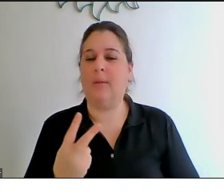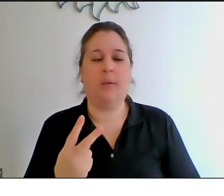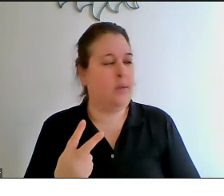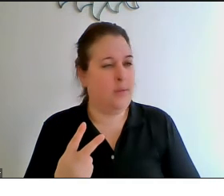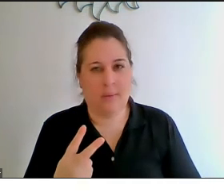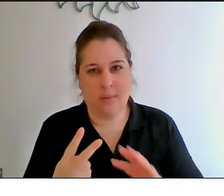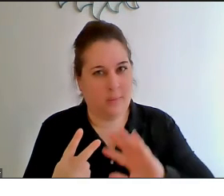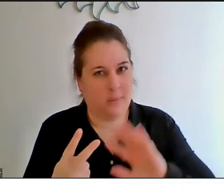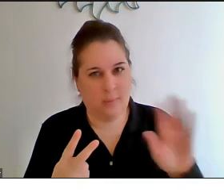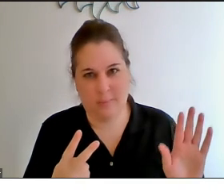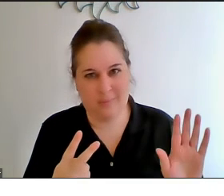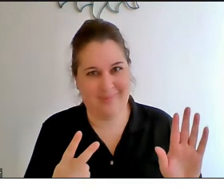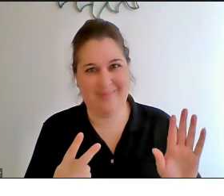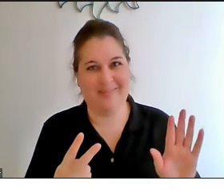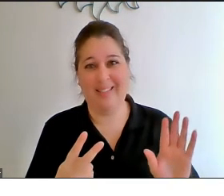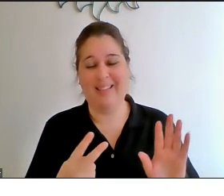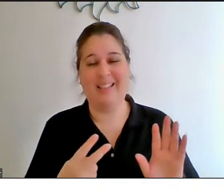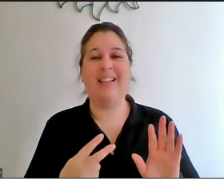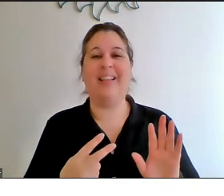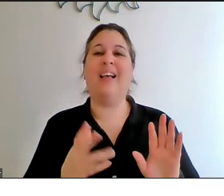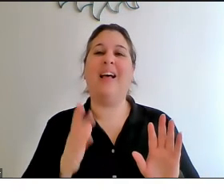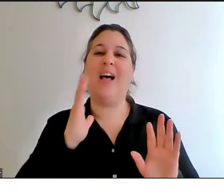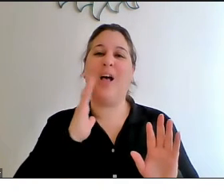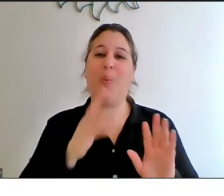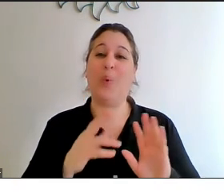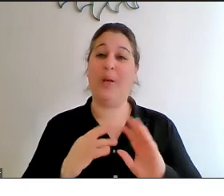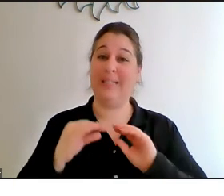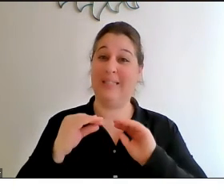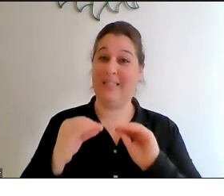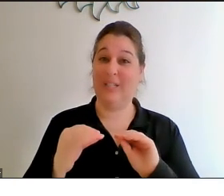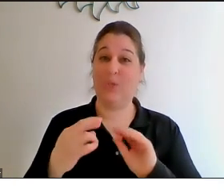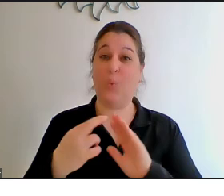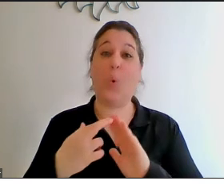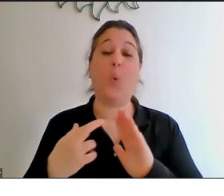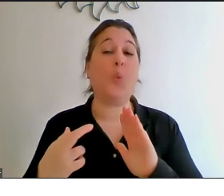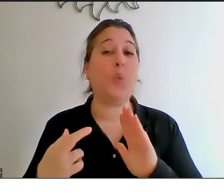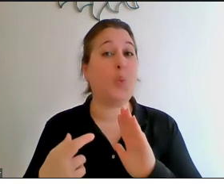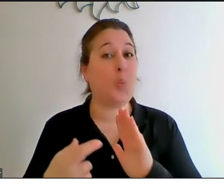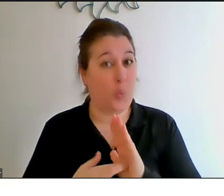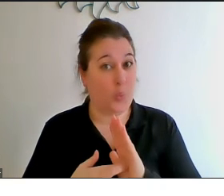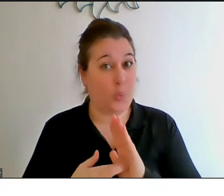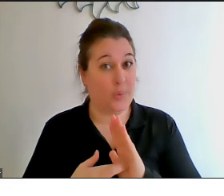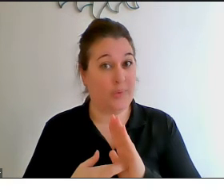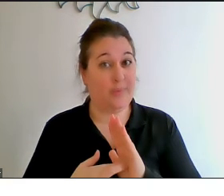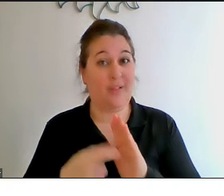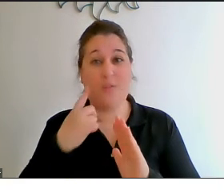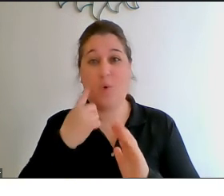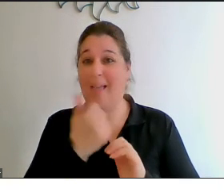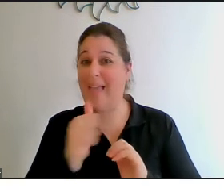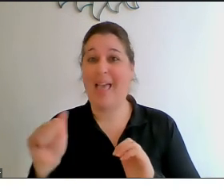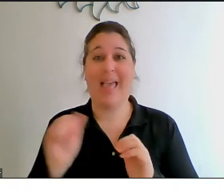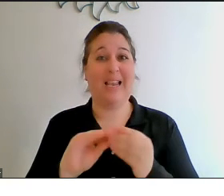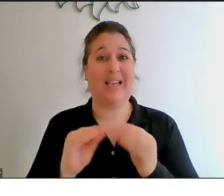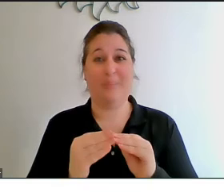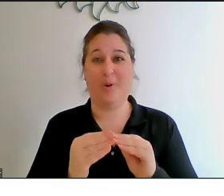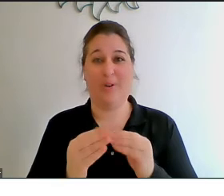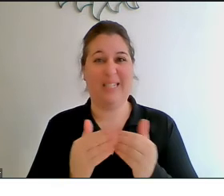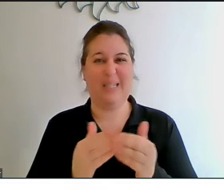we're going to teach you the rules, which will teach you using a song, which is what's coming up.